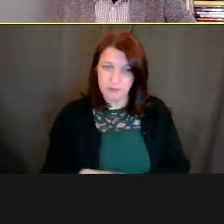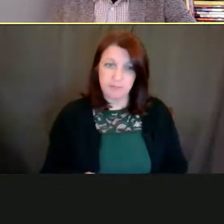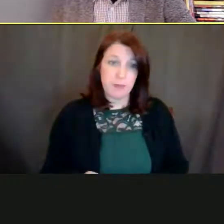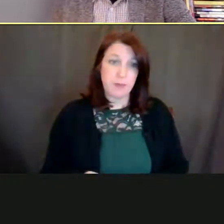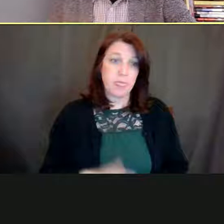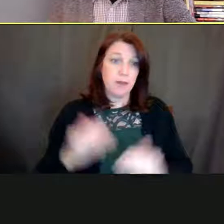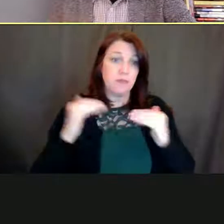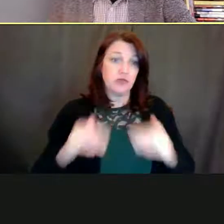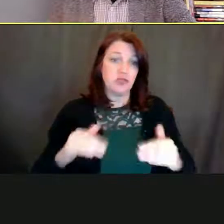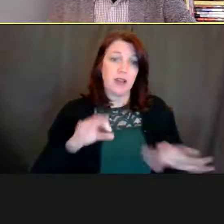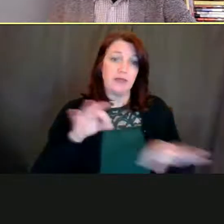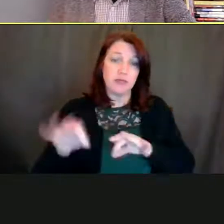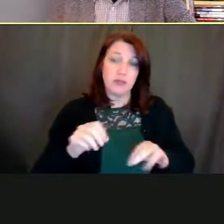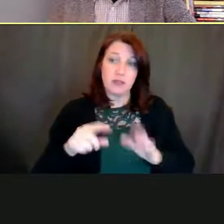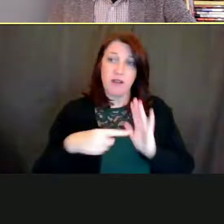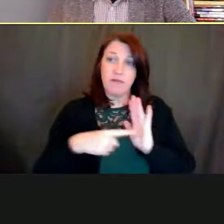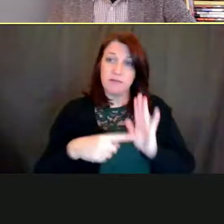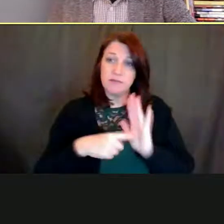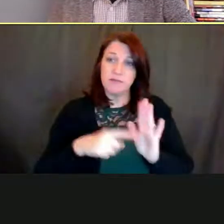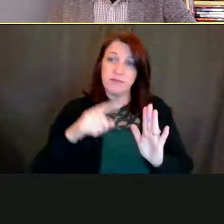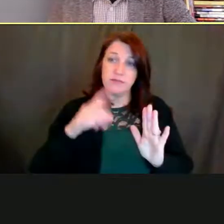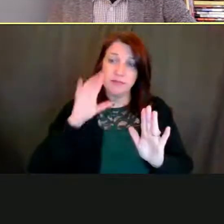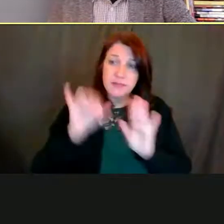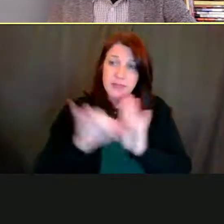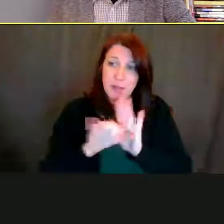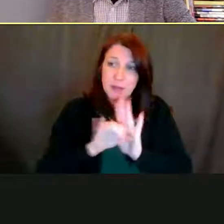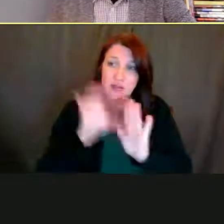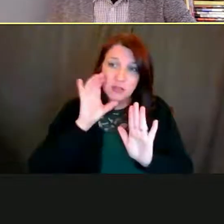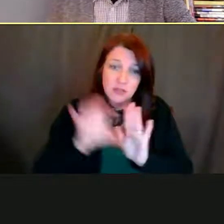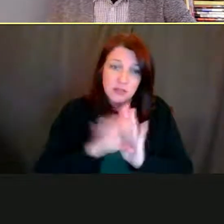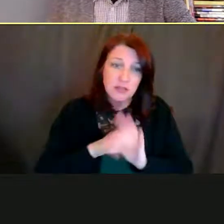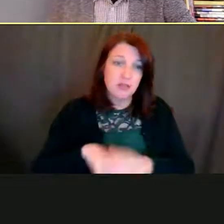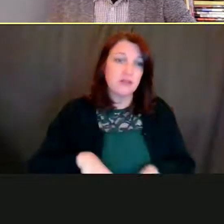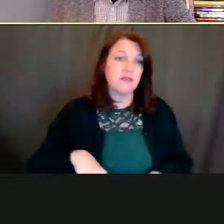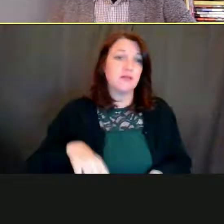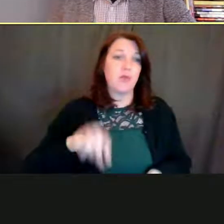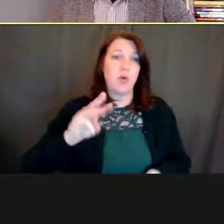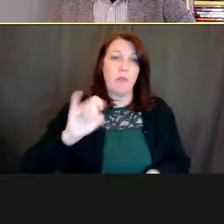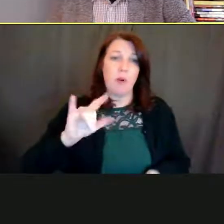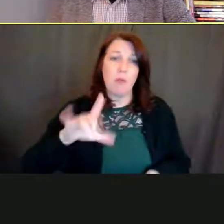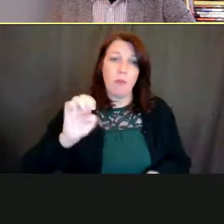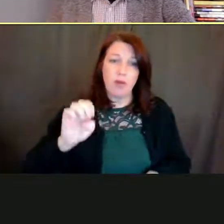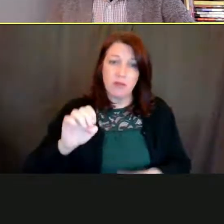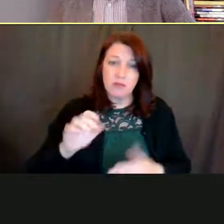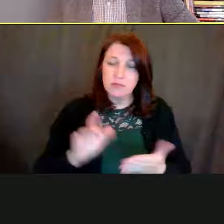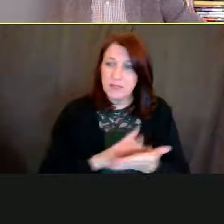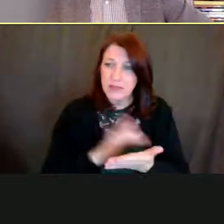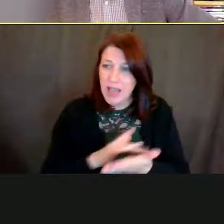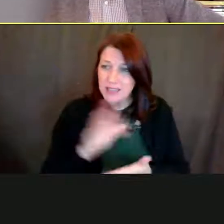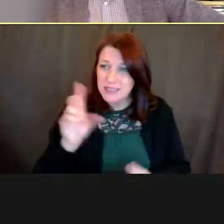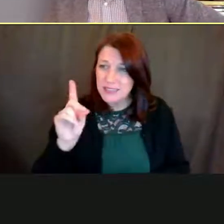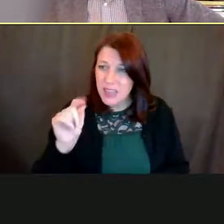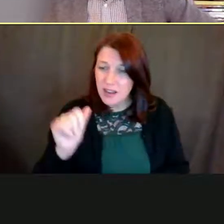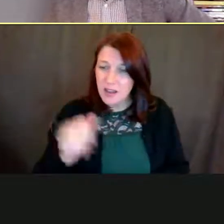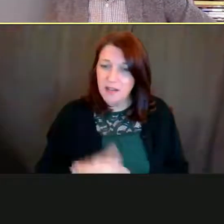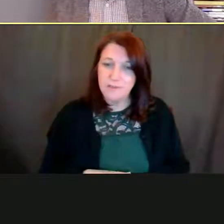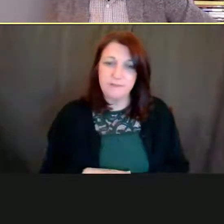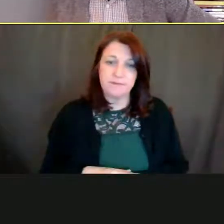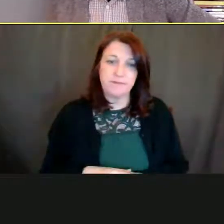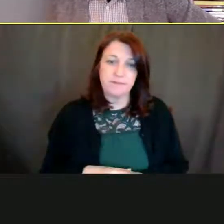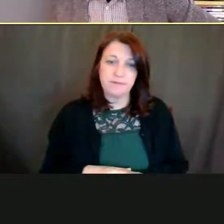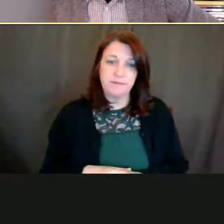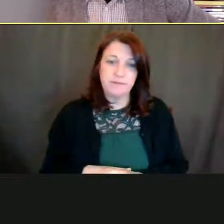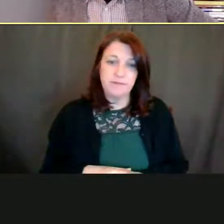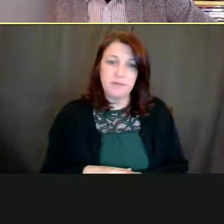the modality of the data, such as imaging, genomic or mobile device data, as well as a description of